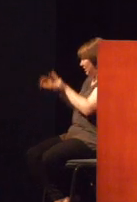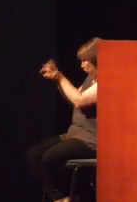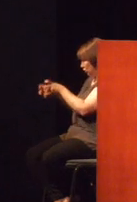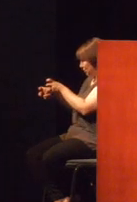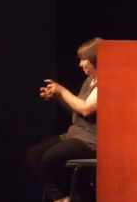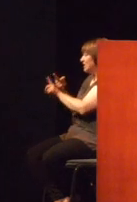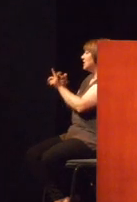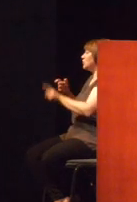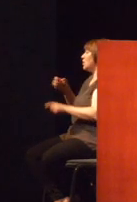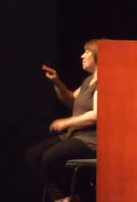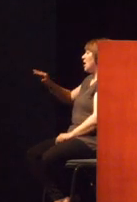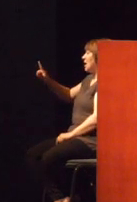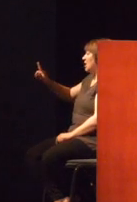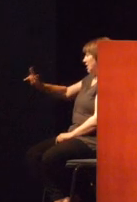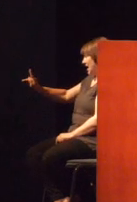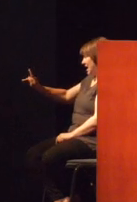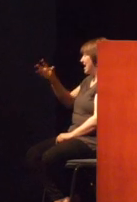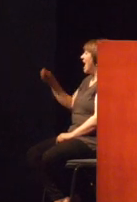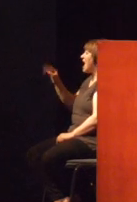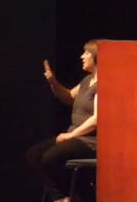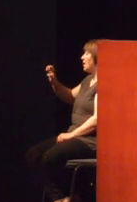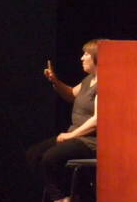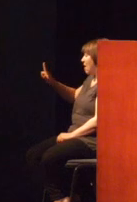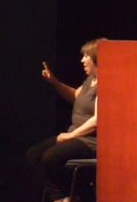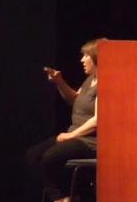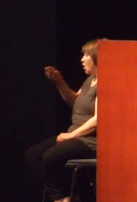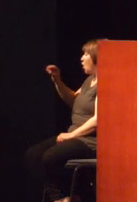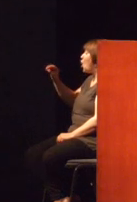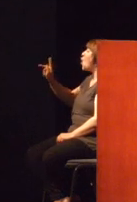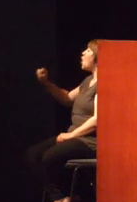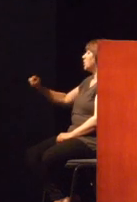Bell Hooks also has written about. The Beloved Community,